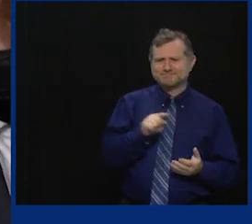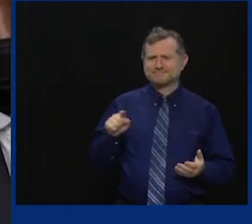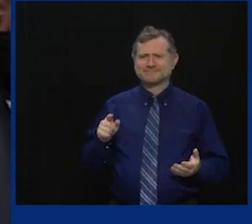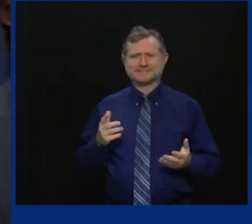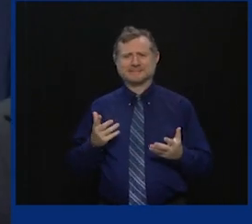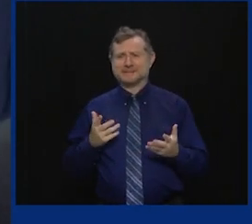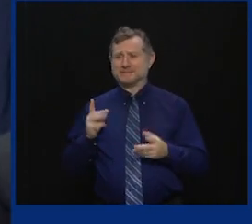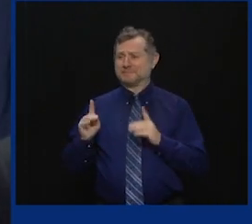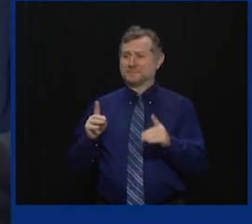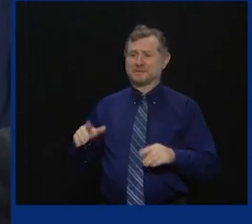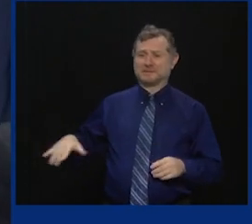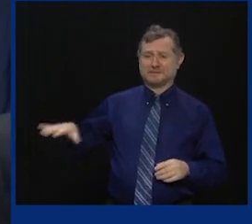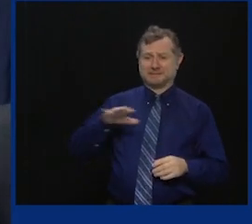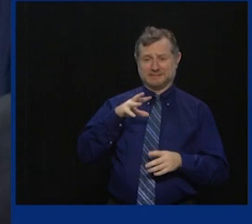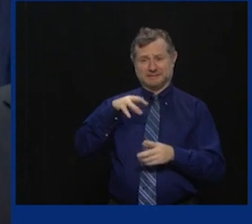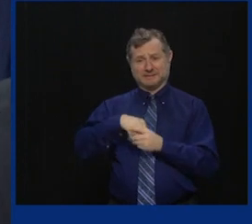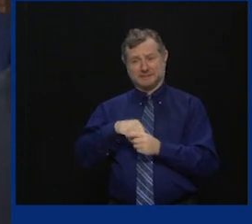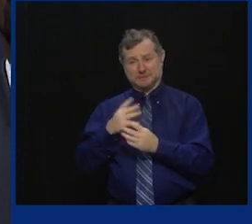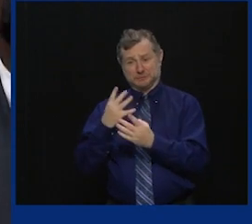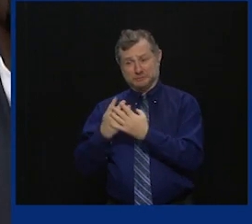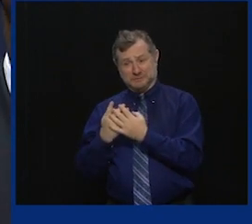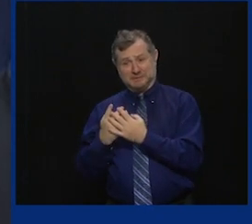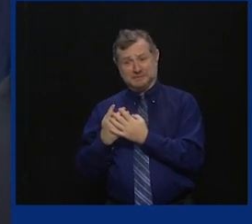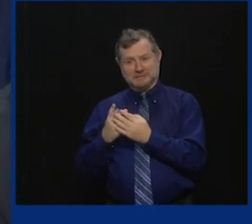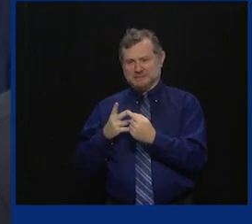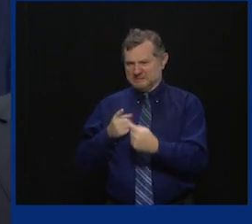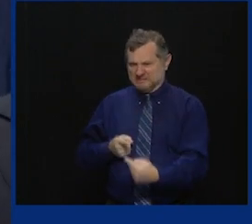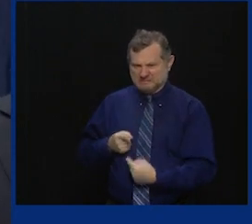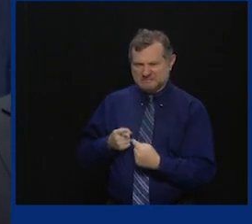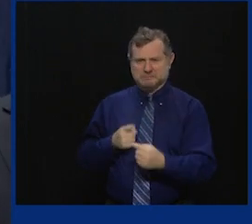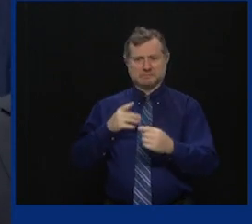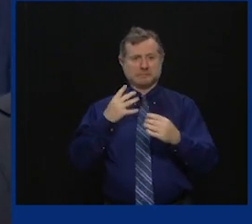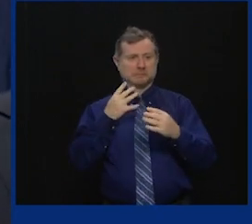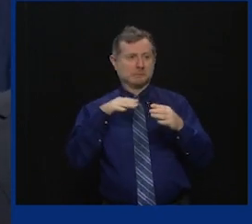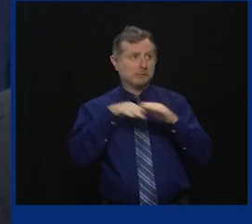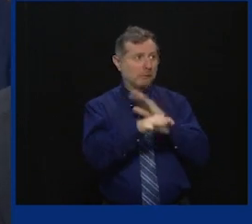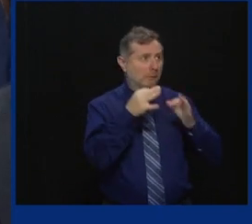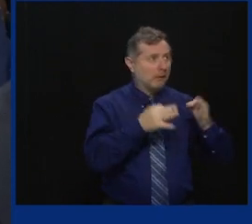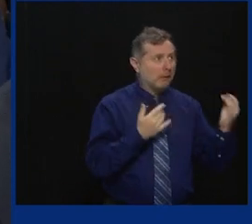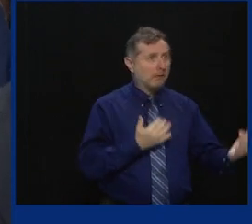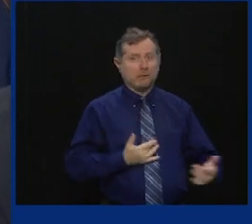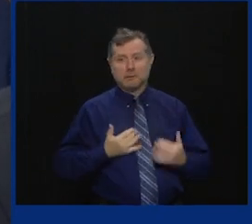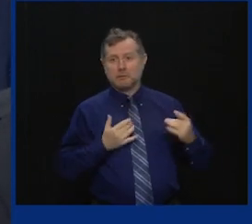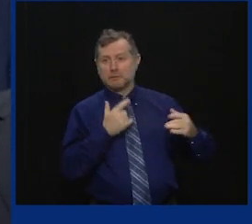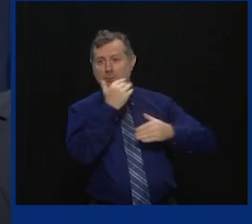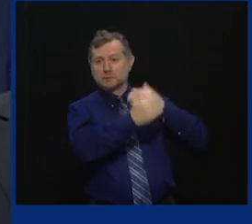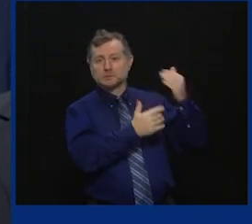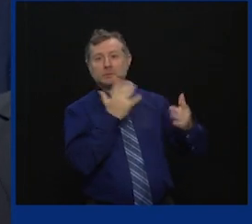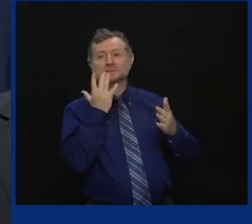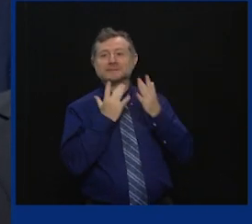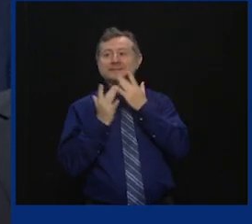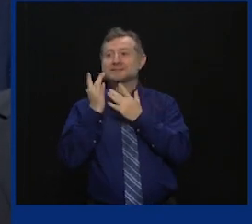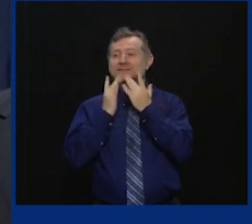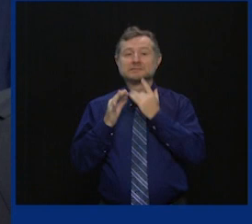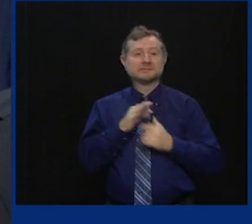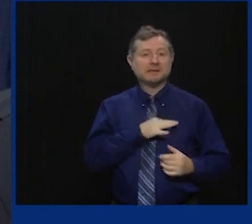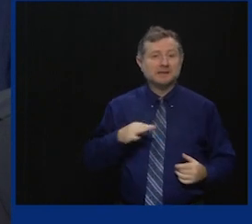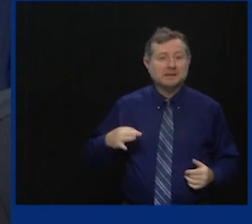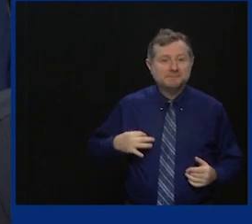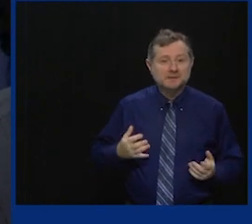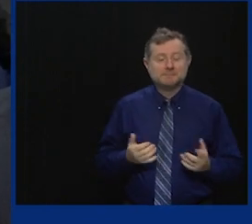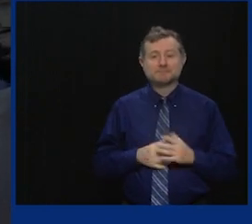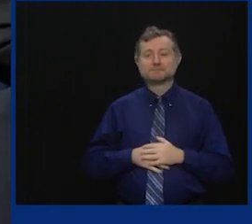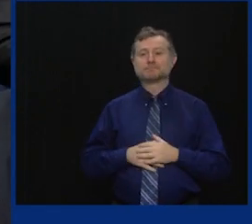detainees in Rikers into court and to do things because of the staffing shortage. I want to acknowledge what the governor's